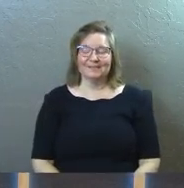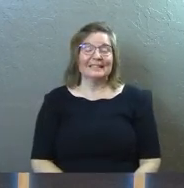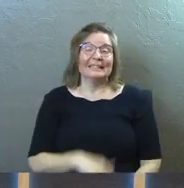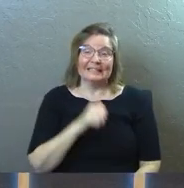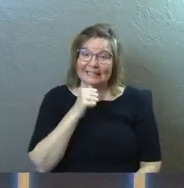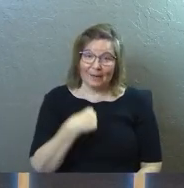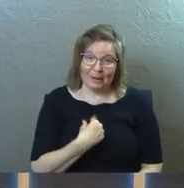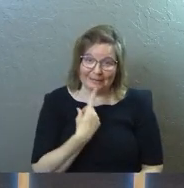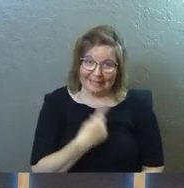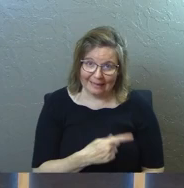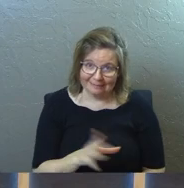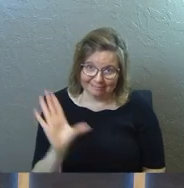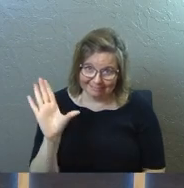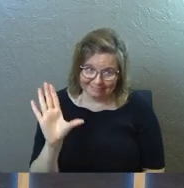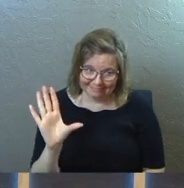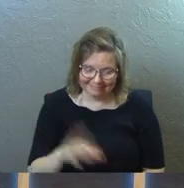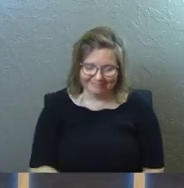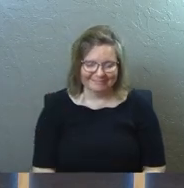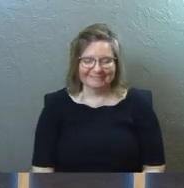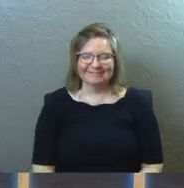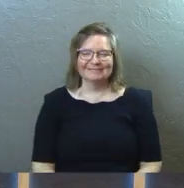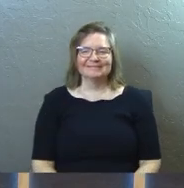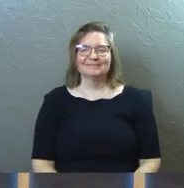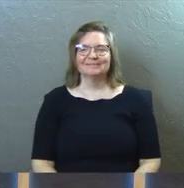Not what I was going to say.